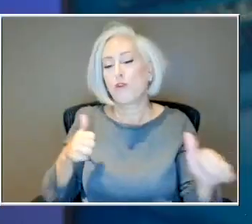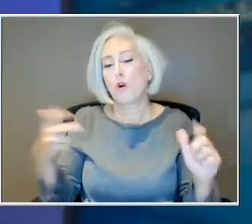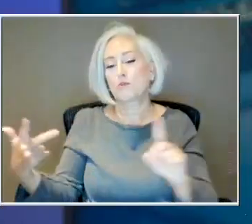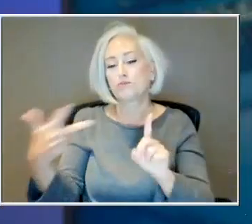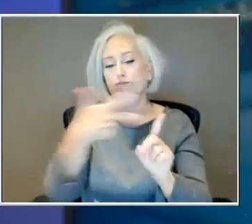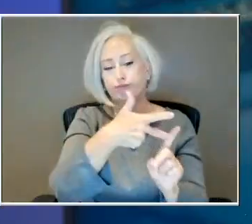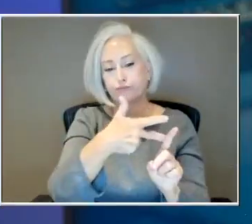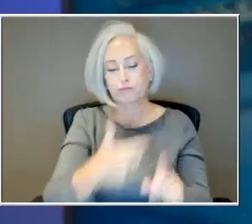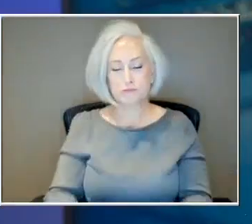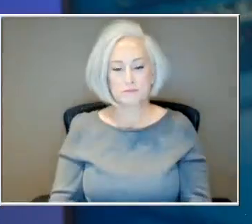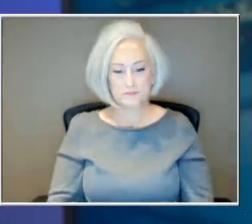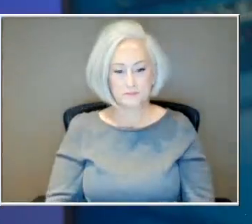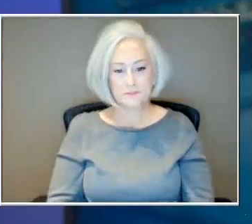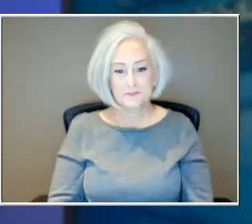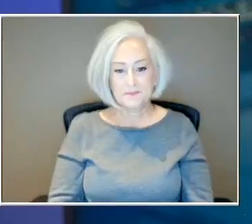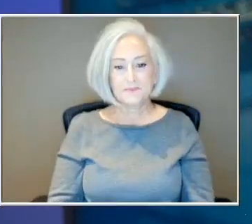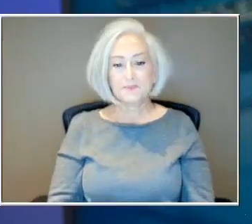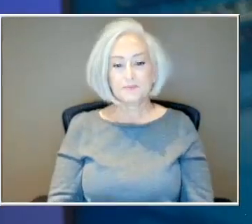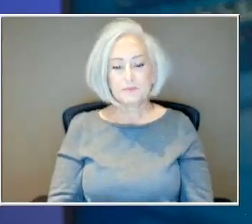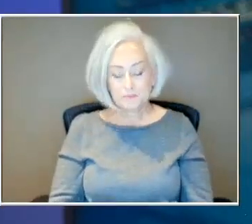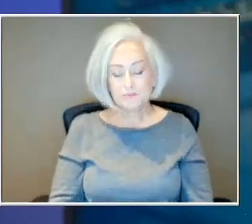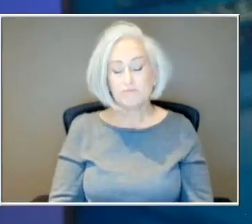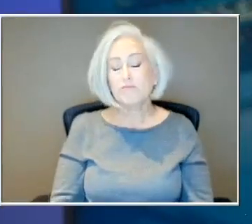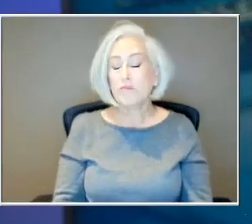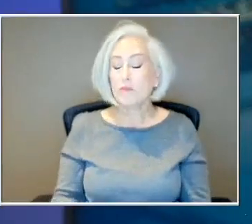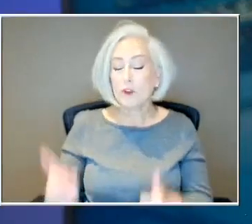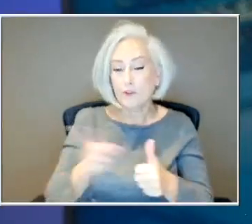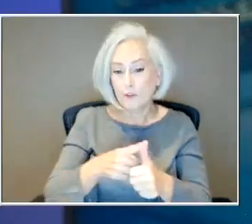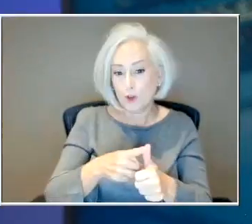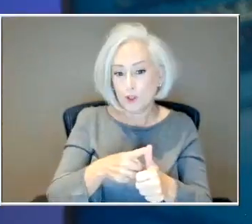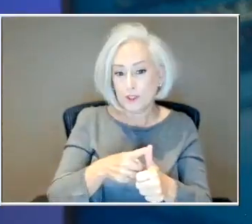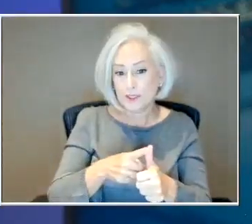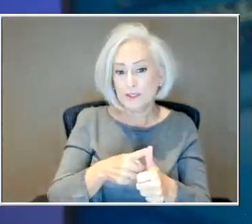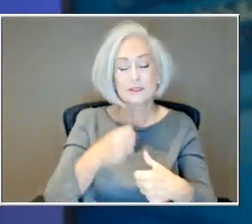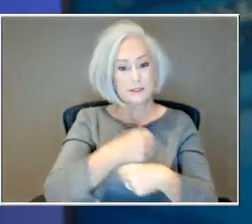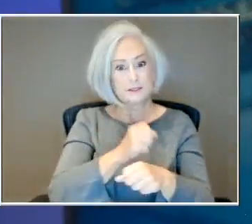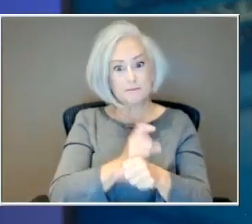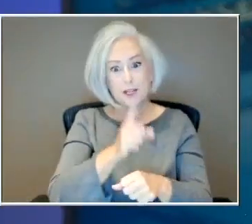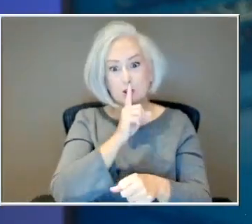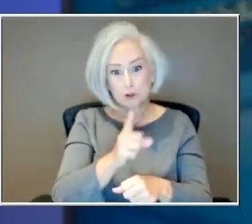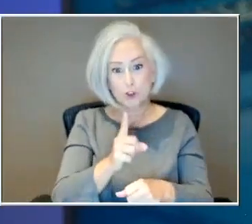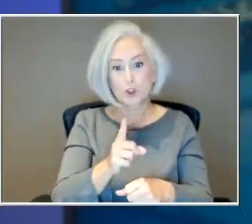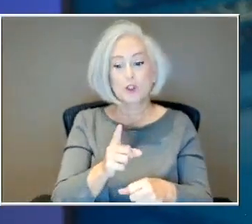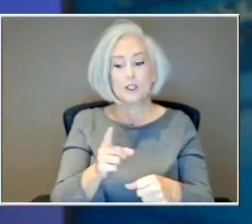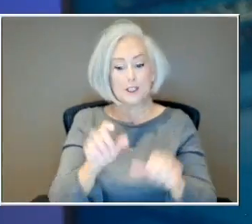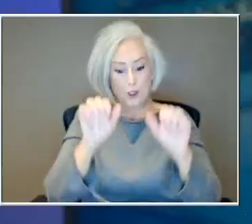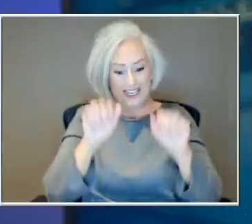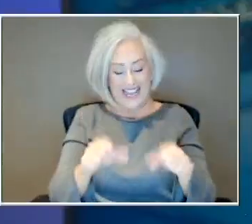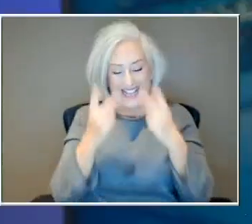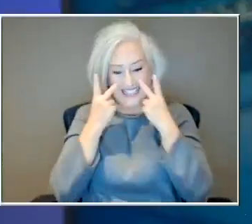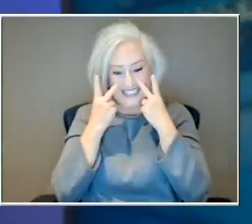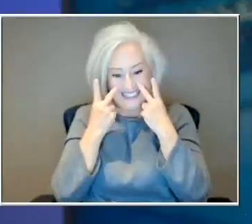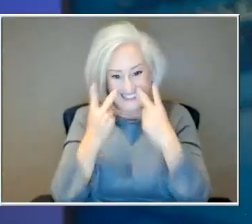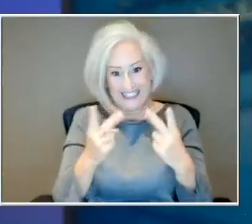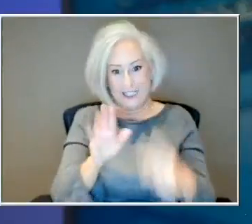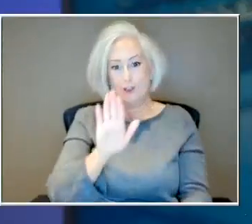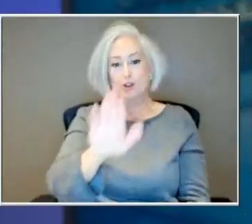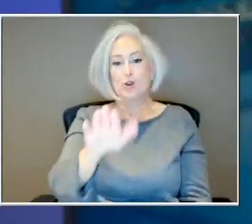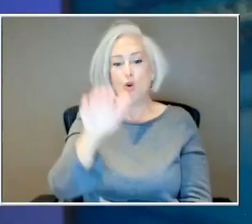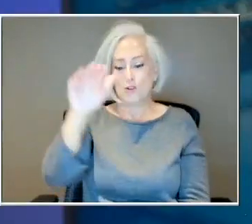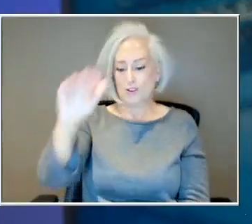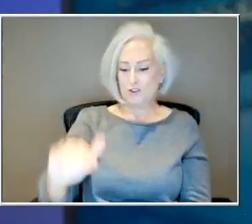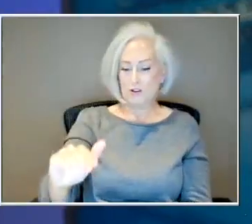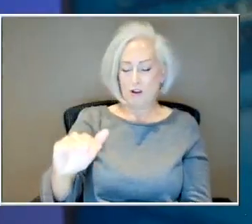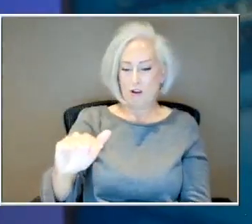is that, you know, you need to make sure that your kids are visible, and that also that not only are